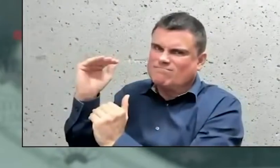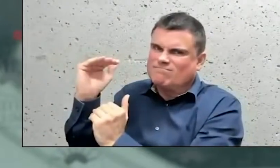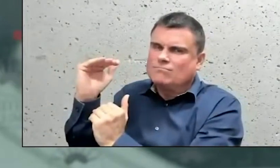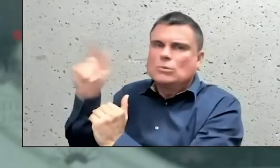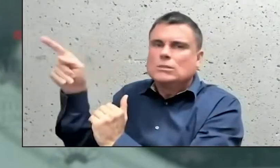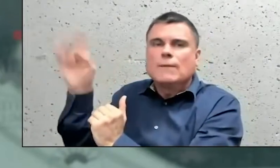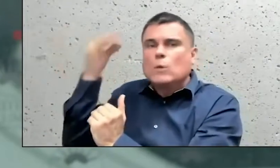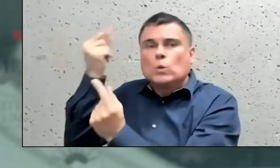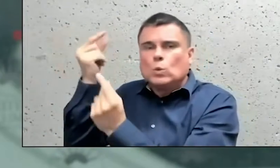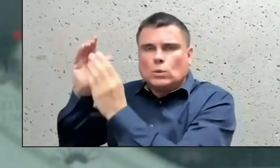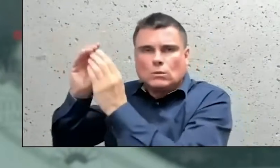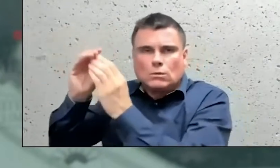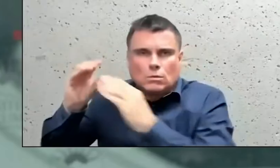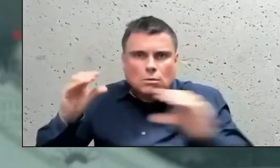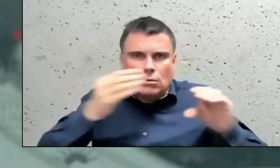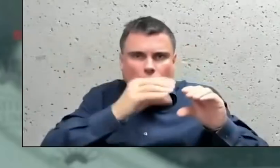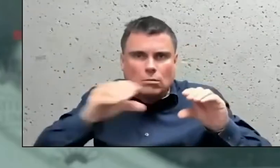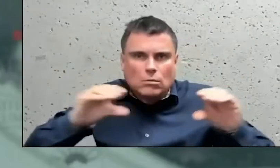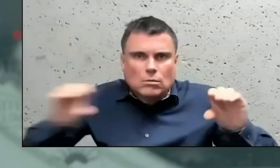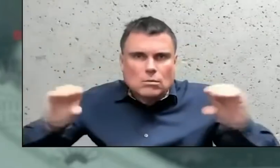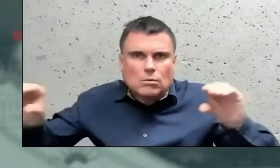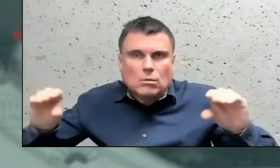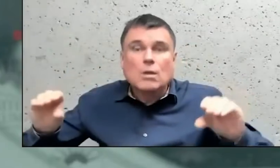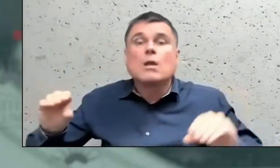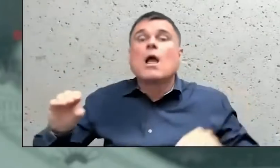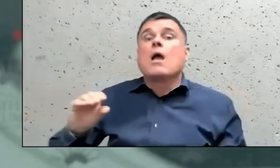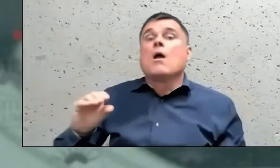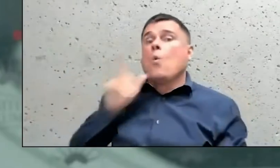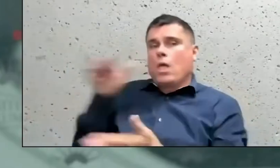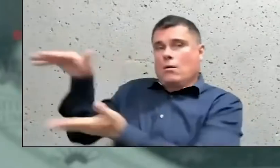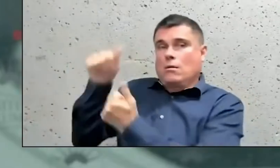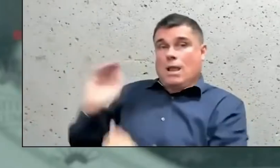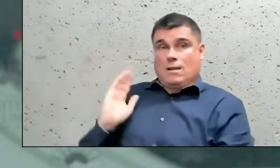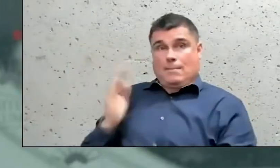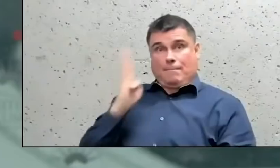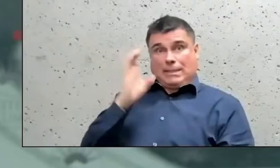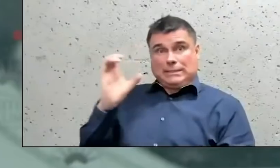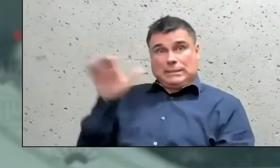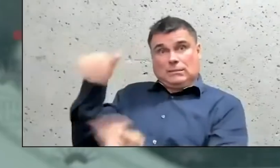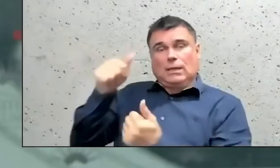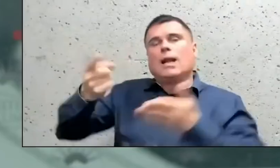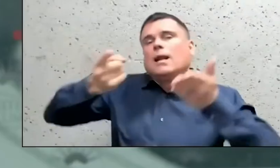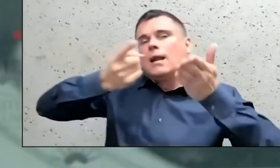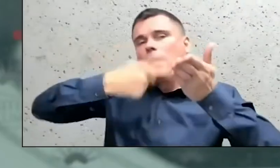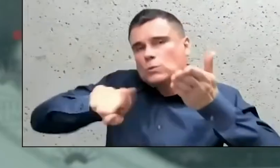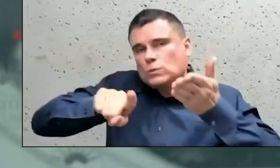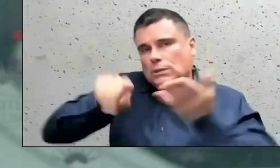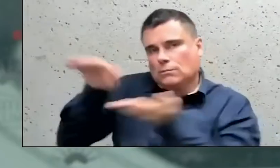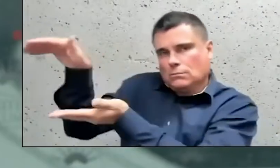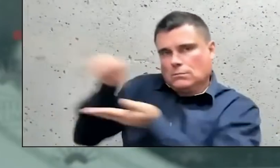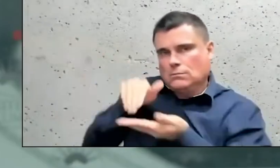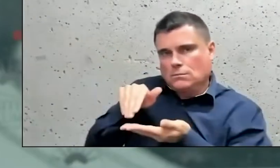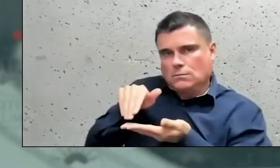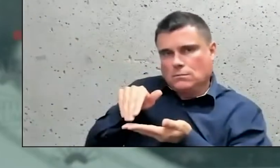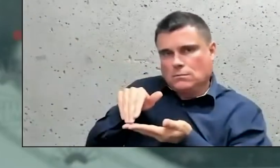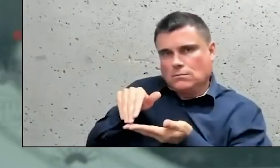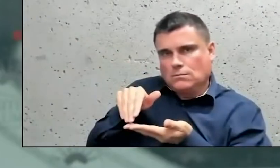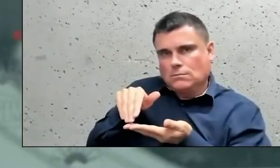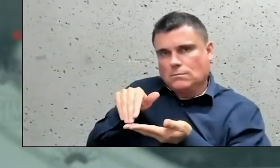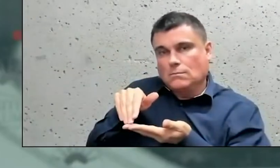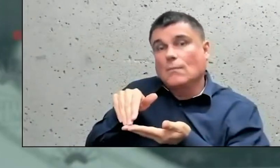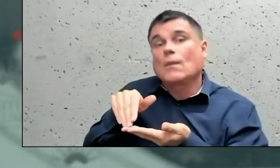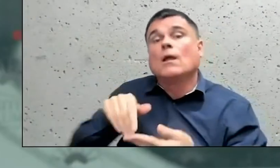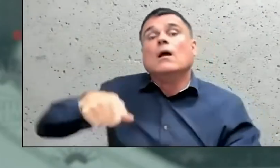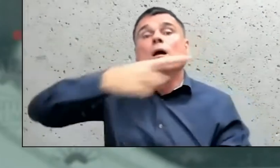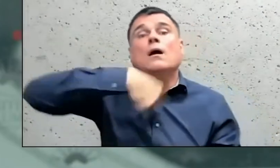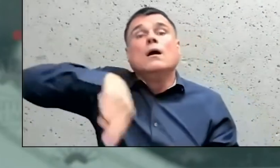next week. It is a limited amount, and our first priority will be offering it to healthcare workers who have been affected by